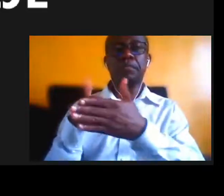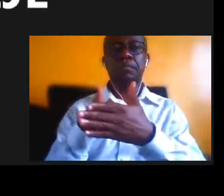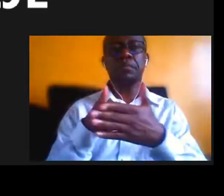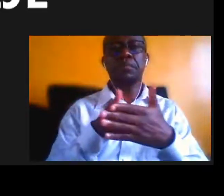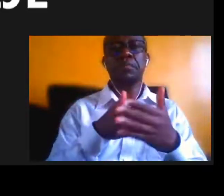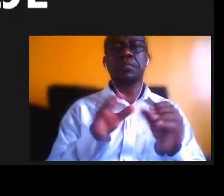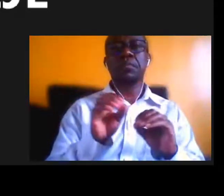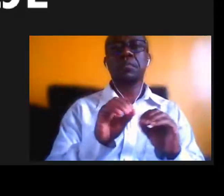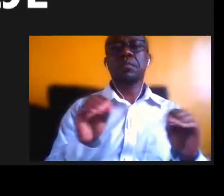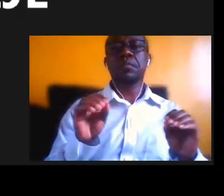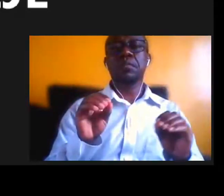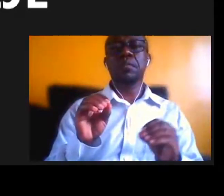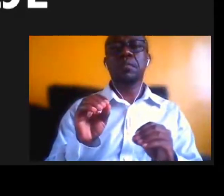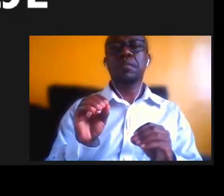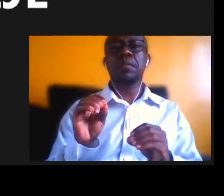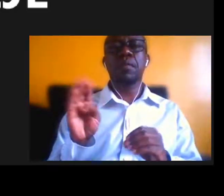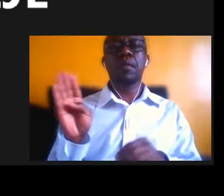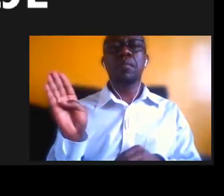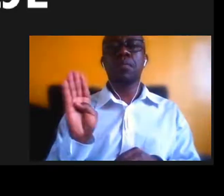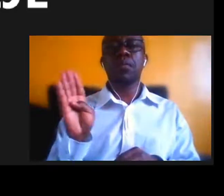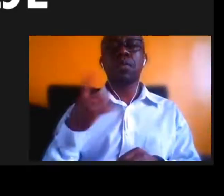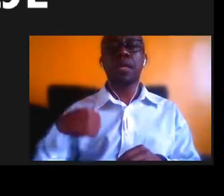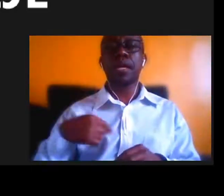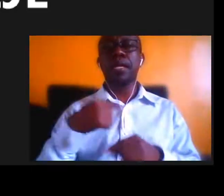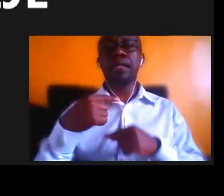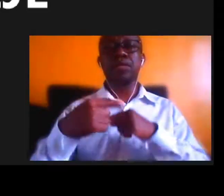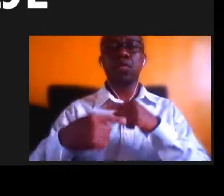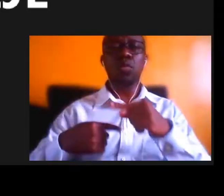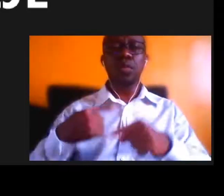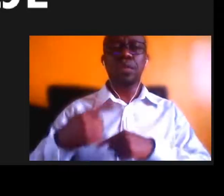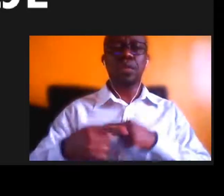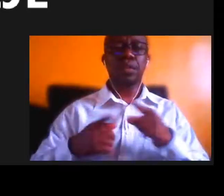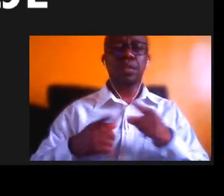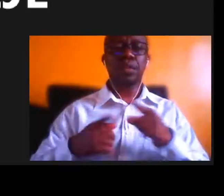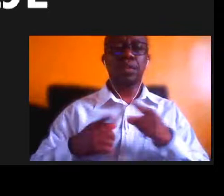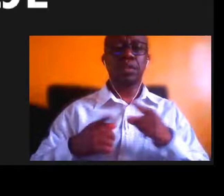In Burundi, we just continue living as